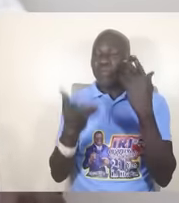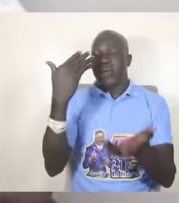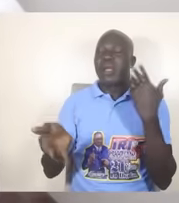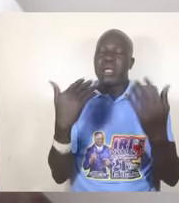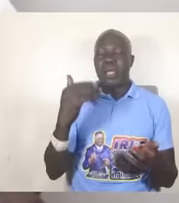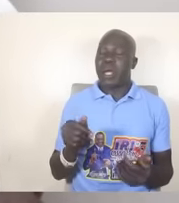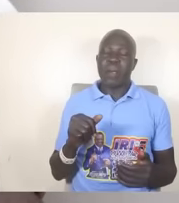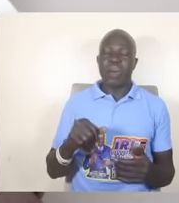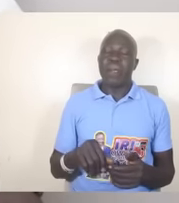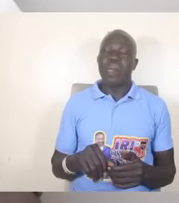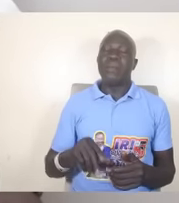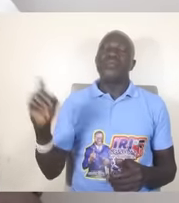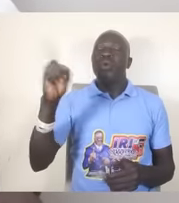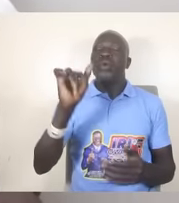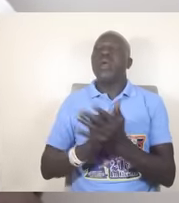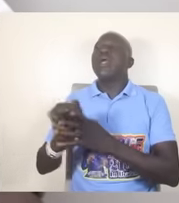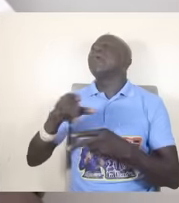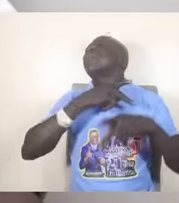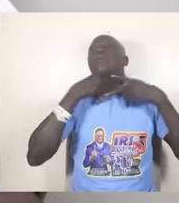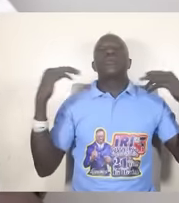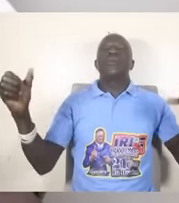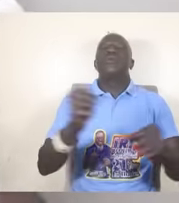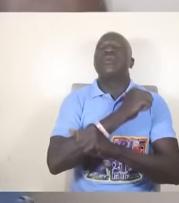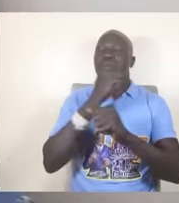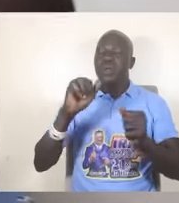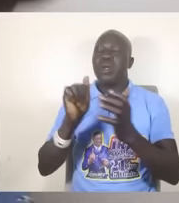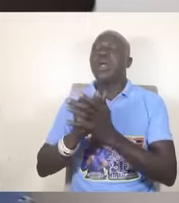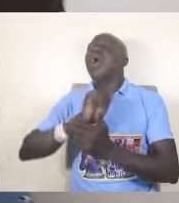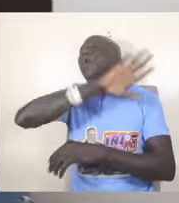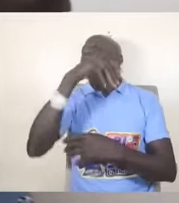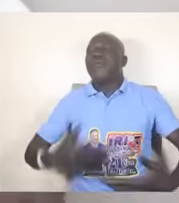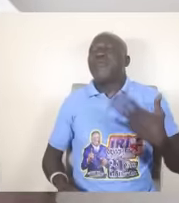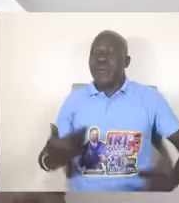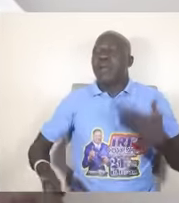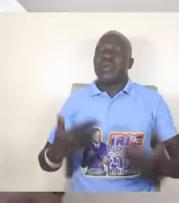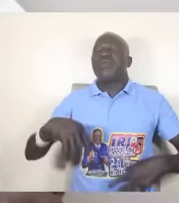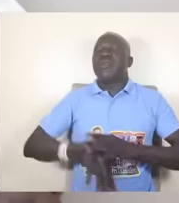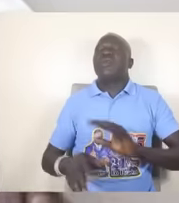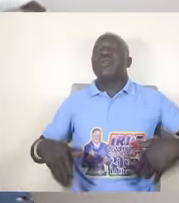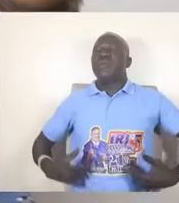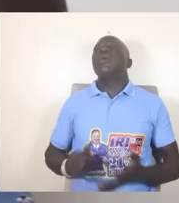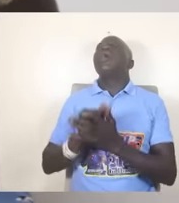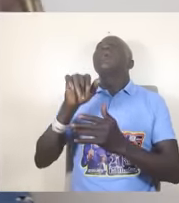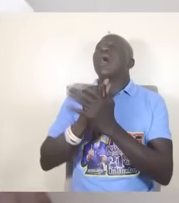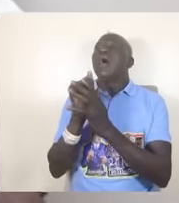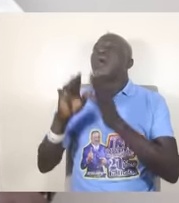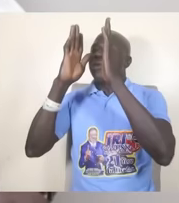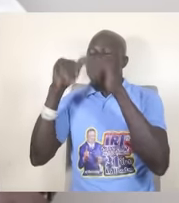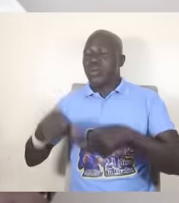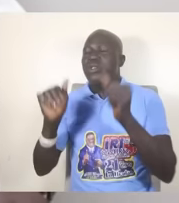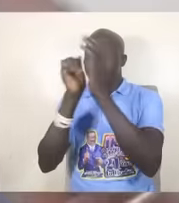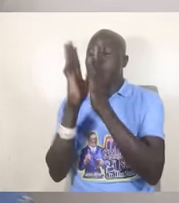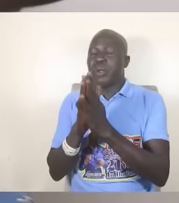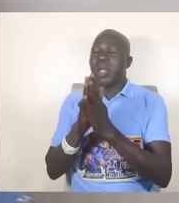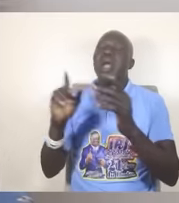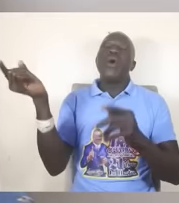was. Yes, there was. Yes, there was. Yes, there was. Yes, there was. Yes, there was. Yes, there was. Yes, there was. Yes, there was. Yes,